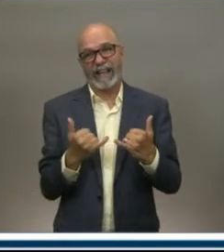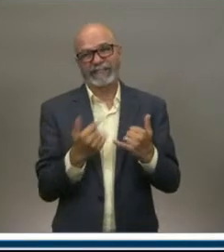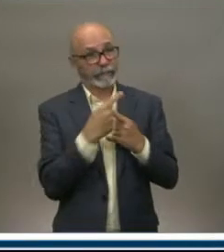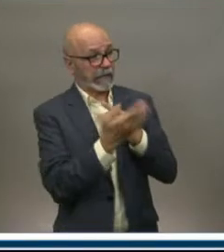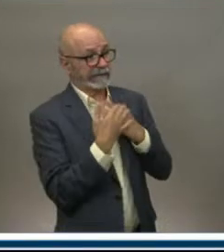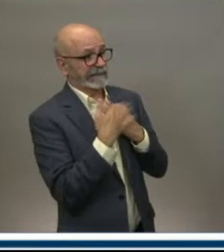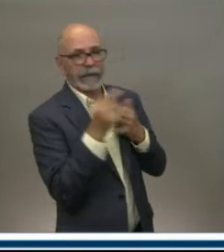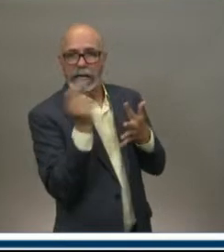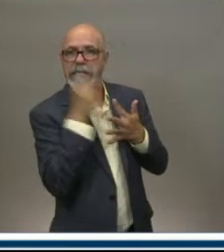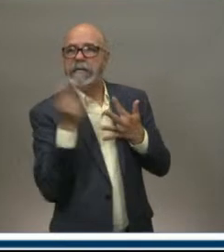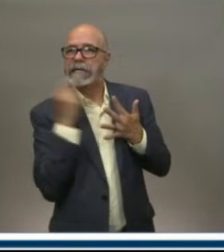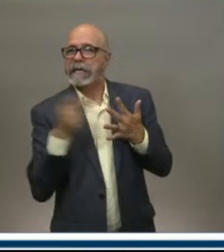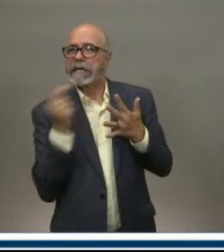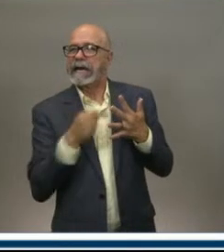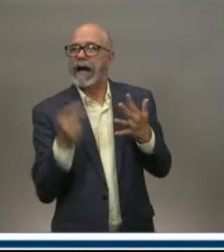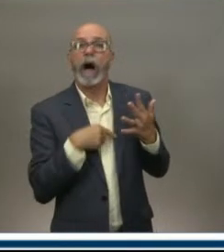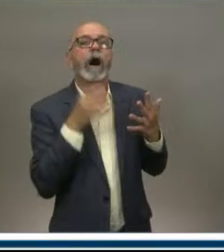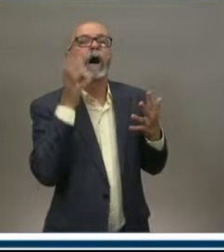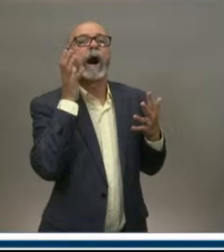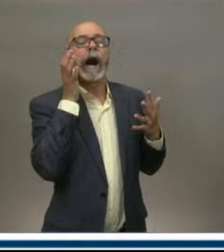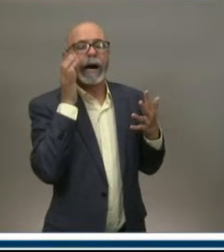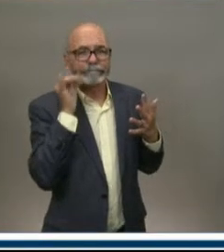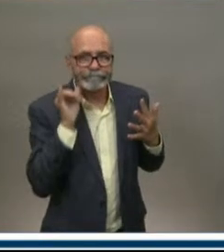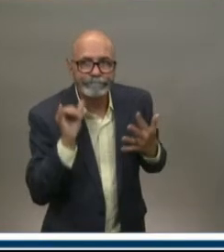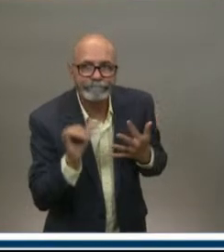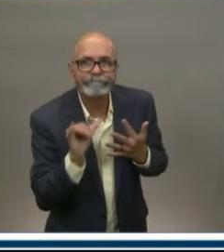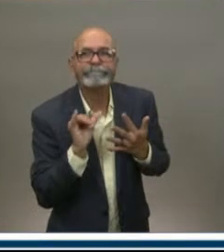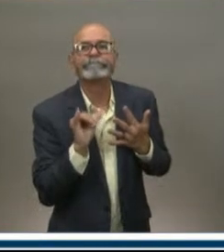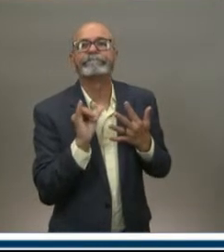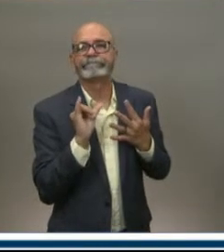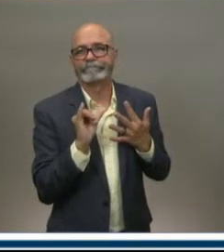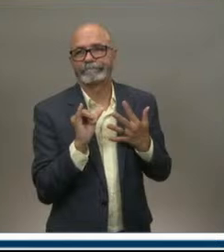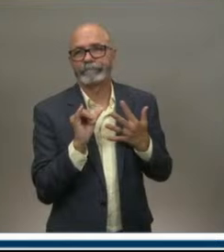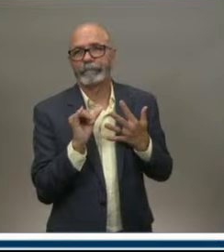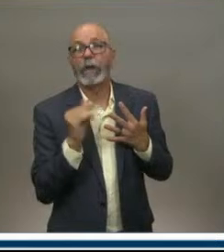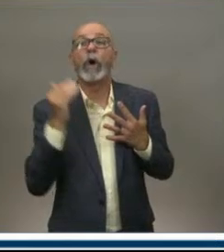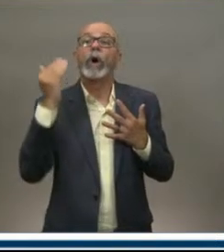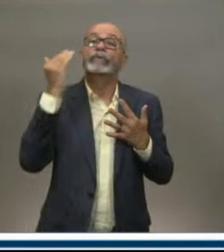given. What we know is some of the